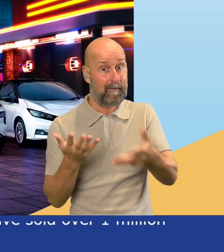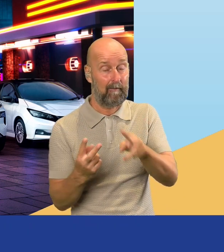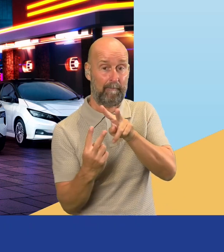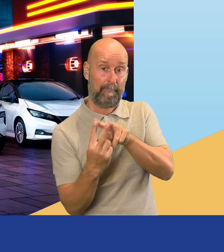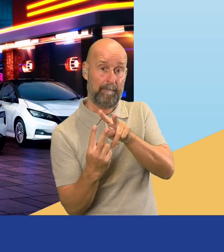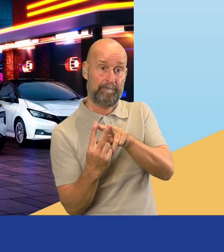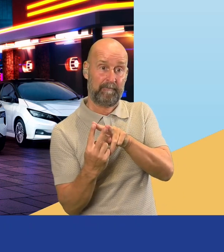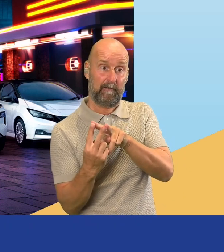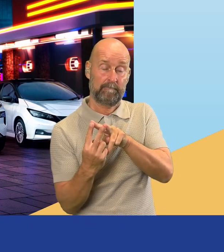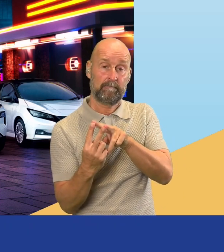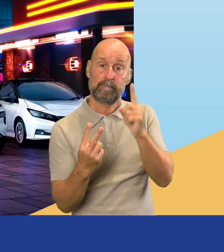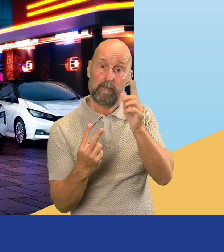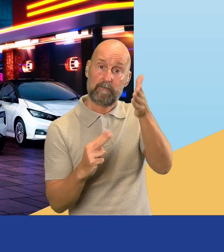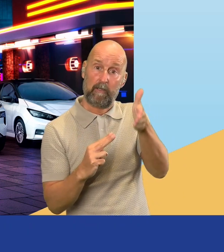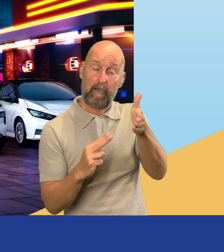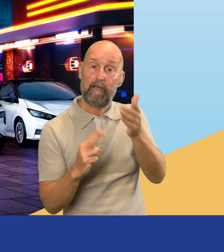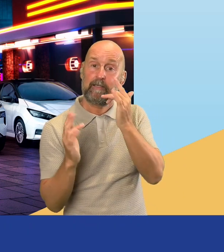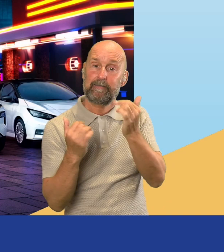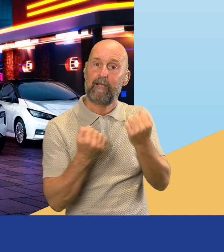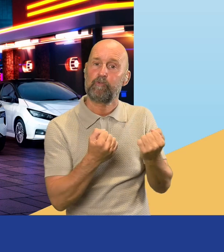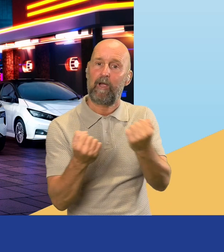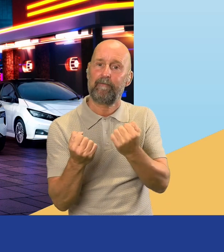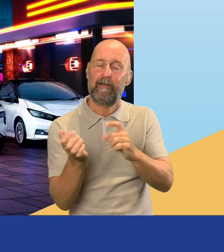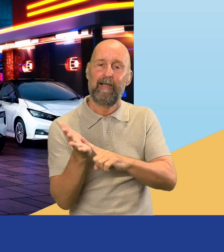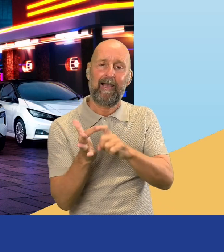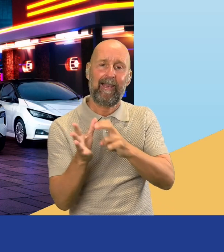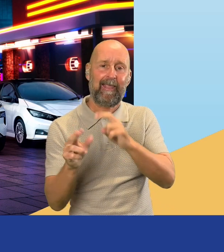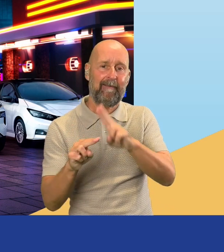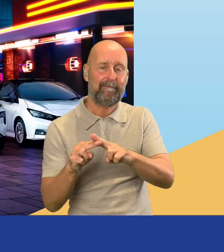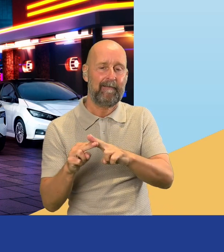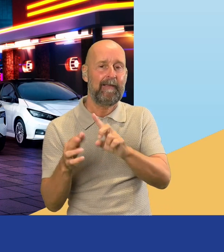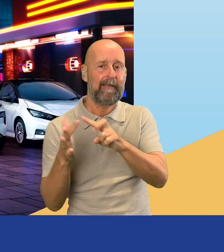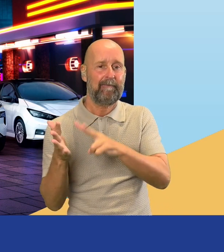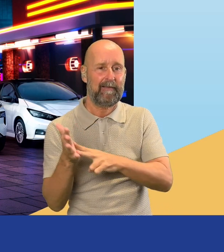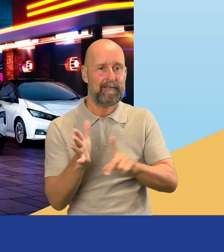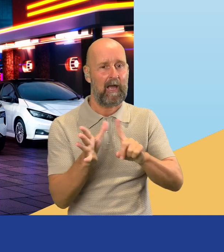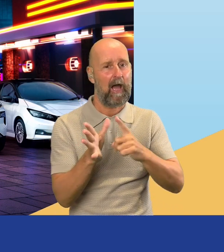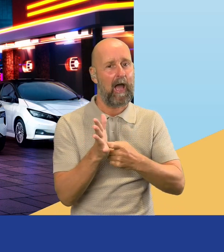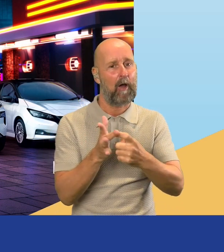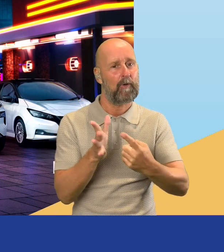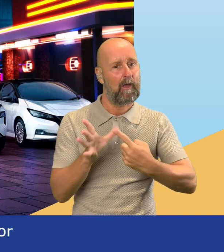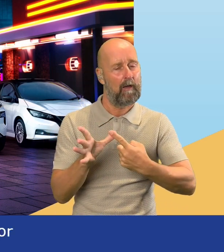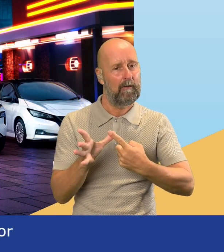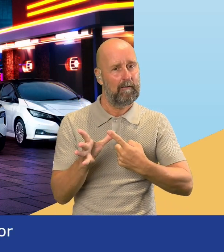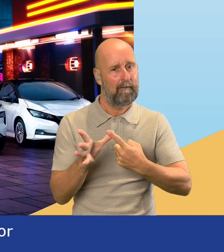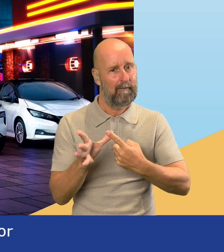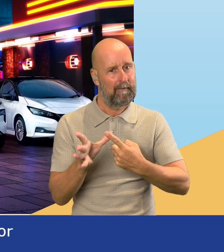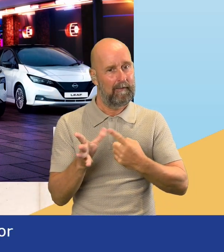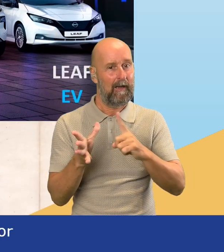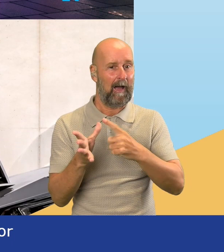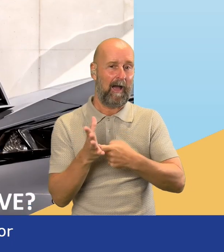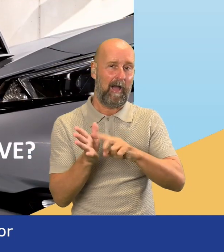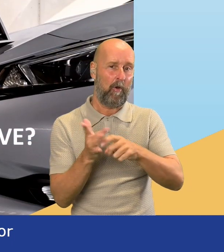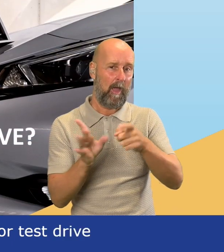our stand, one for test drive will be the Leaf EV, the other one is the Aria, so dedicated EV-only models.